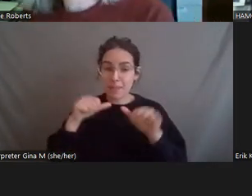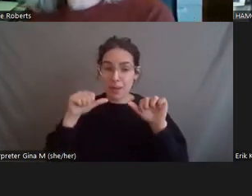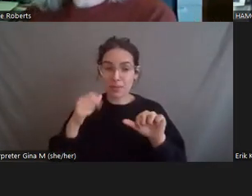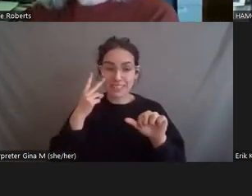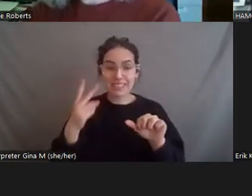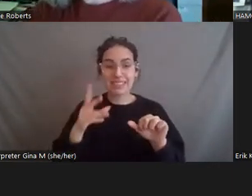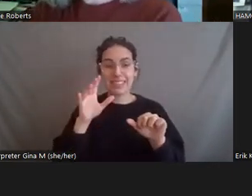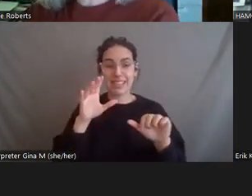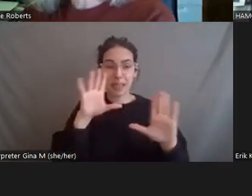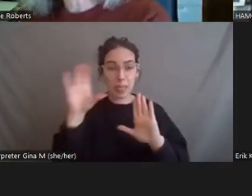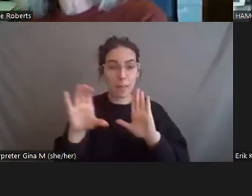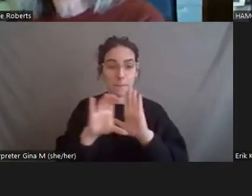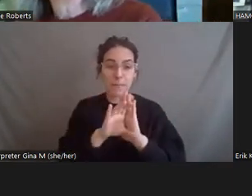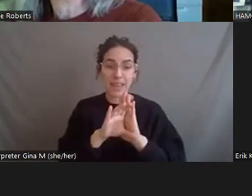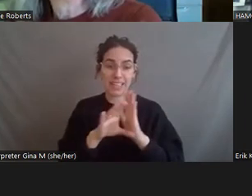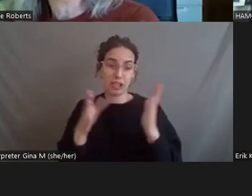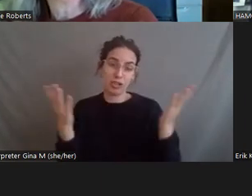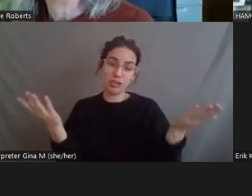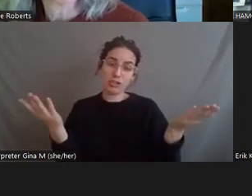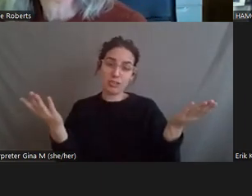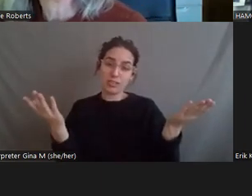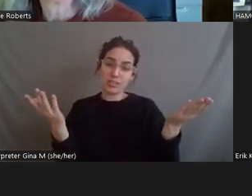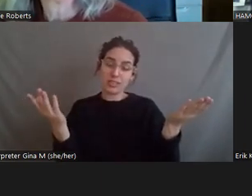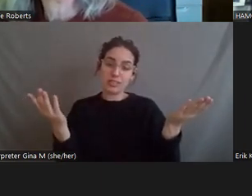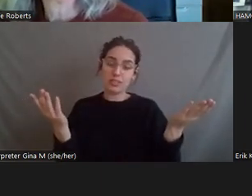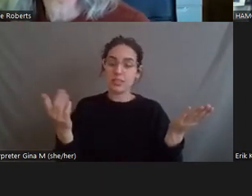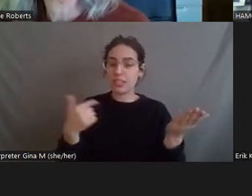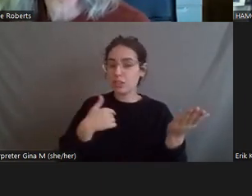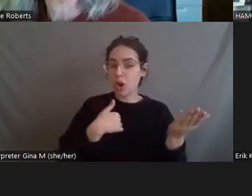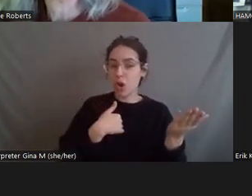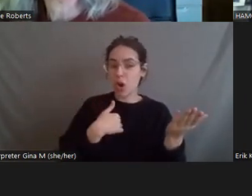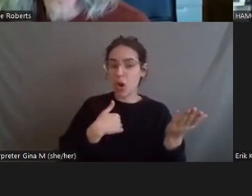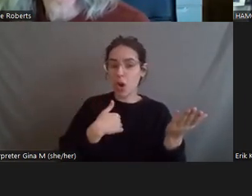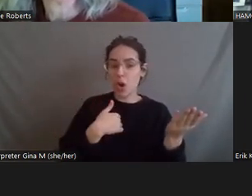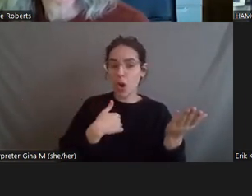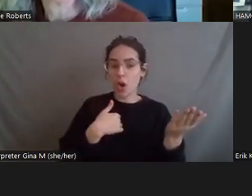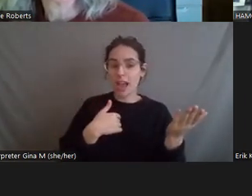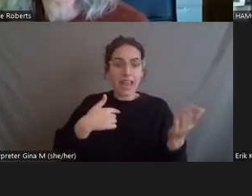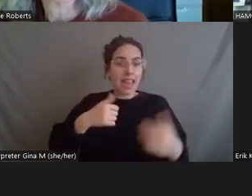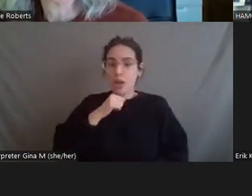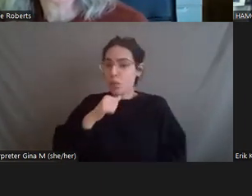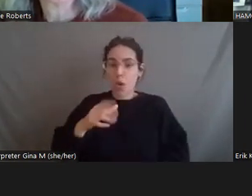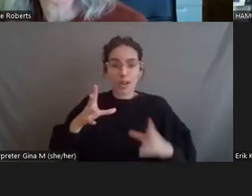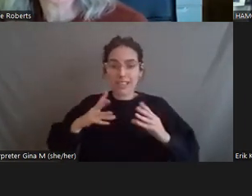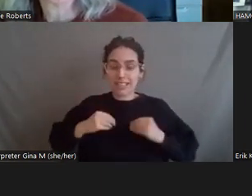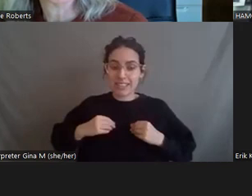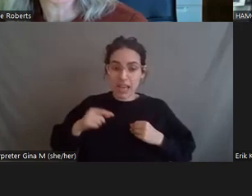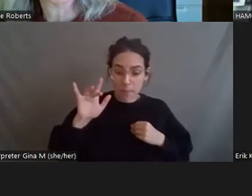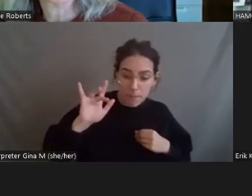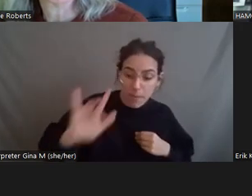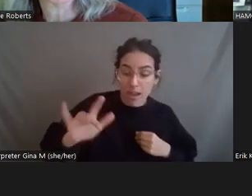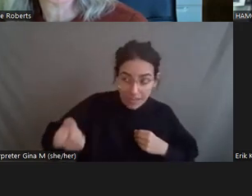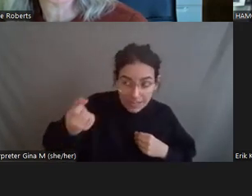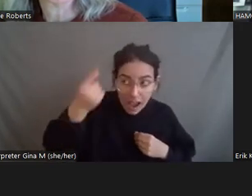all. It won't accept my got it to get the message off